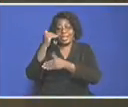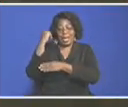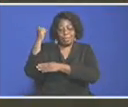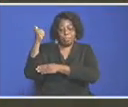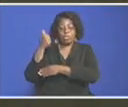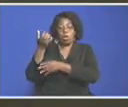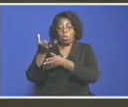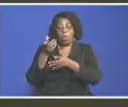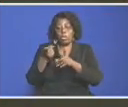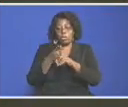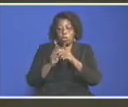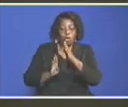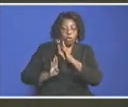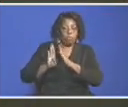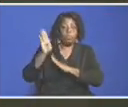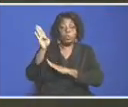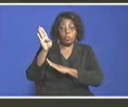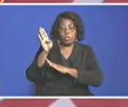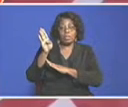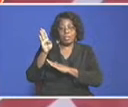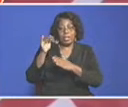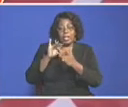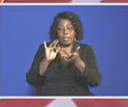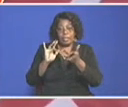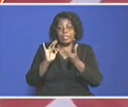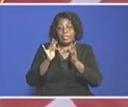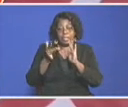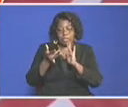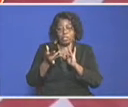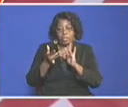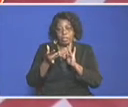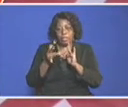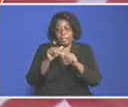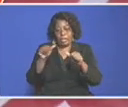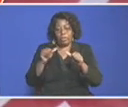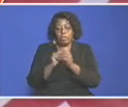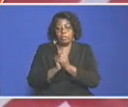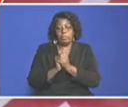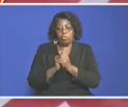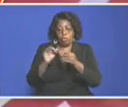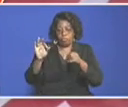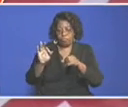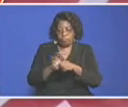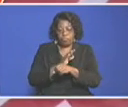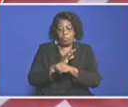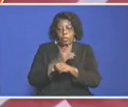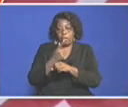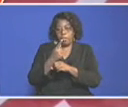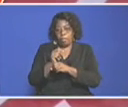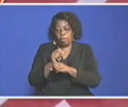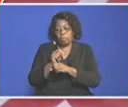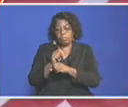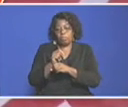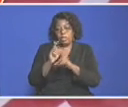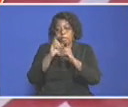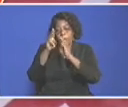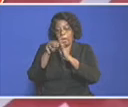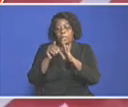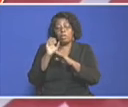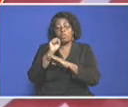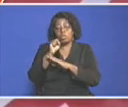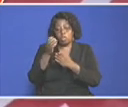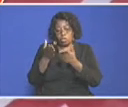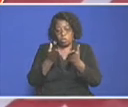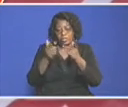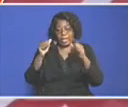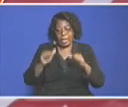administration wants to propel the digital space. We will complete the digitization of the Department of Social Service to